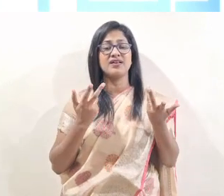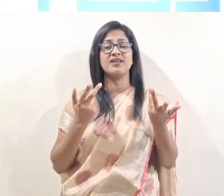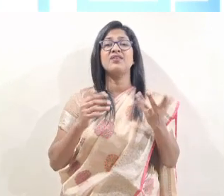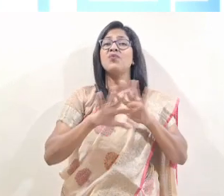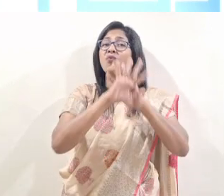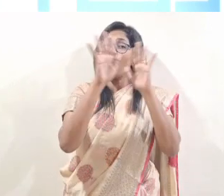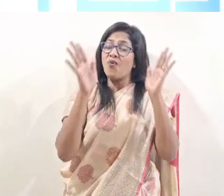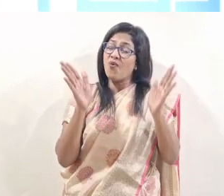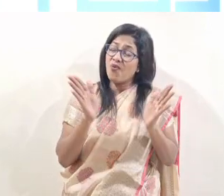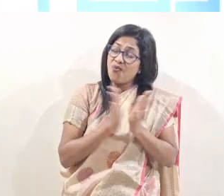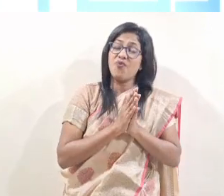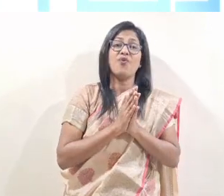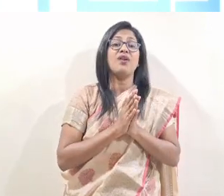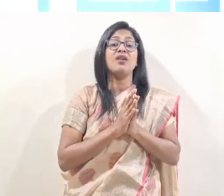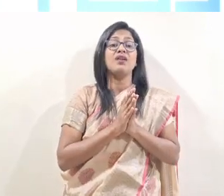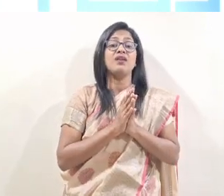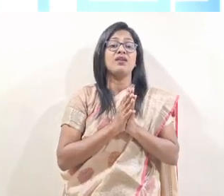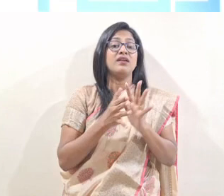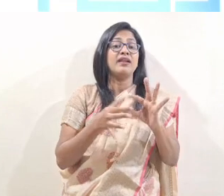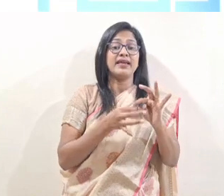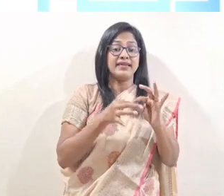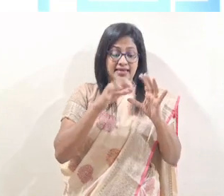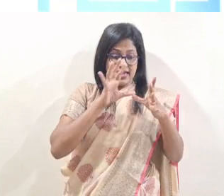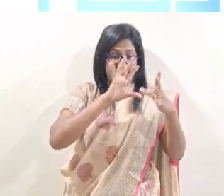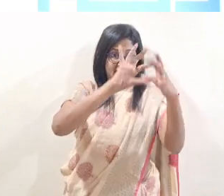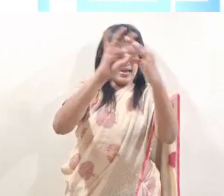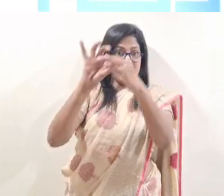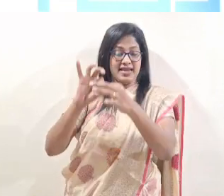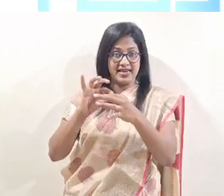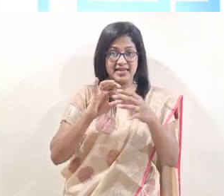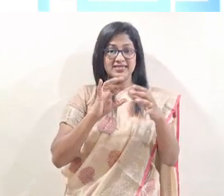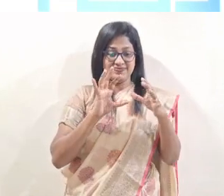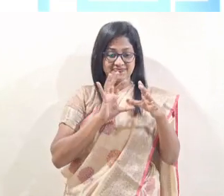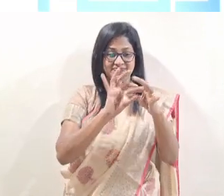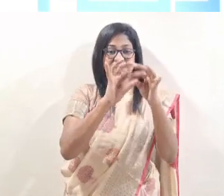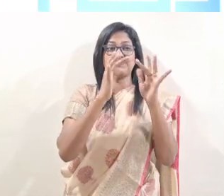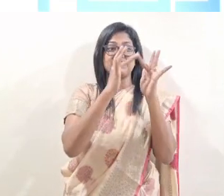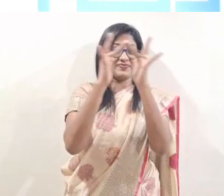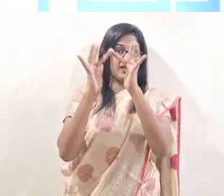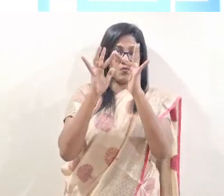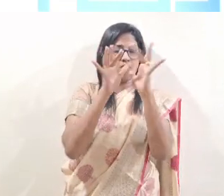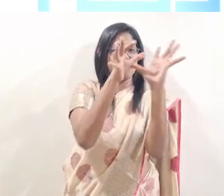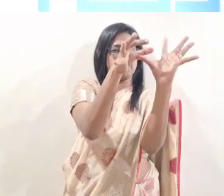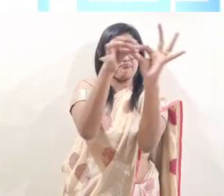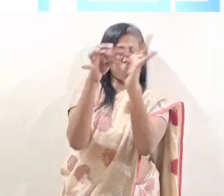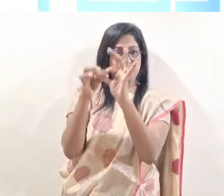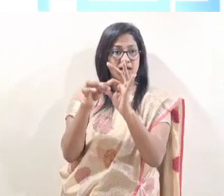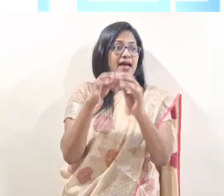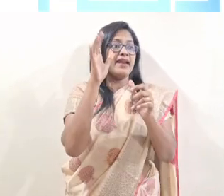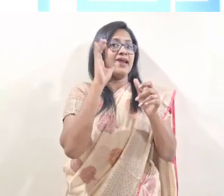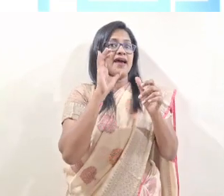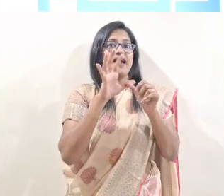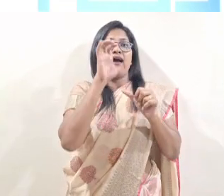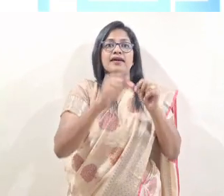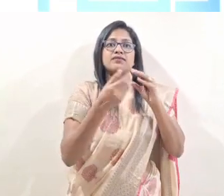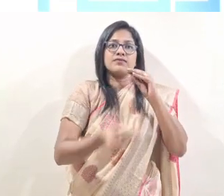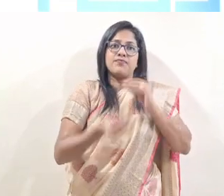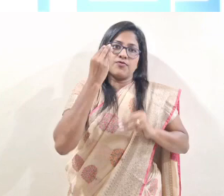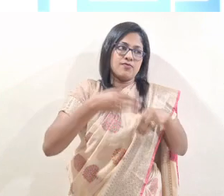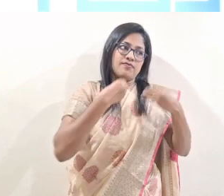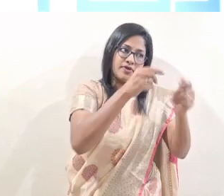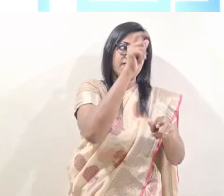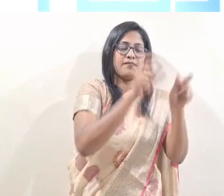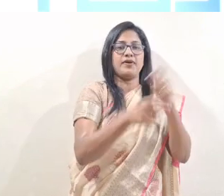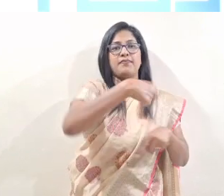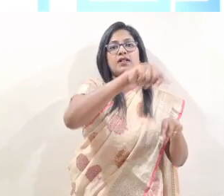All this is in order to connect the network better, to provide more access to commuters, and to make it